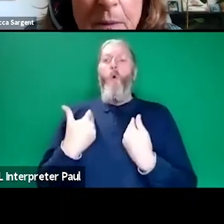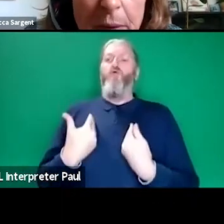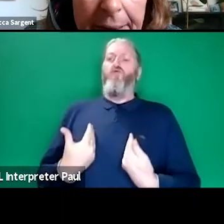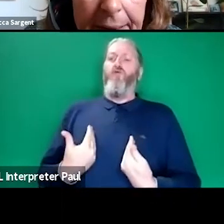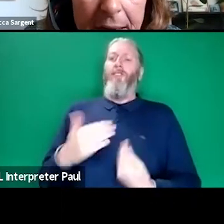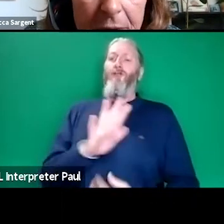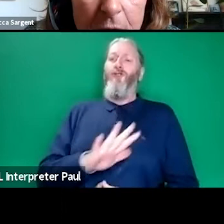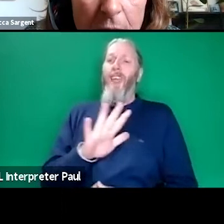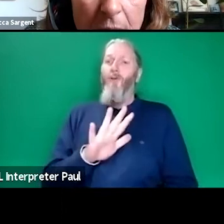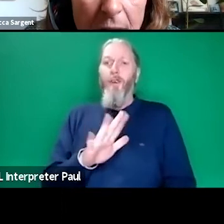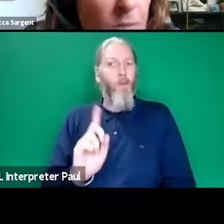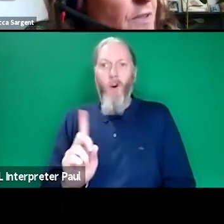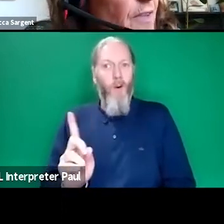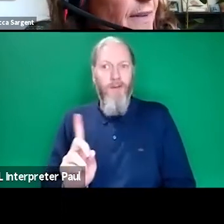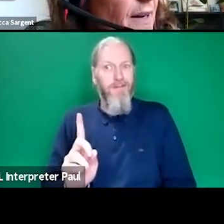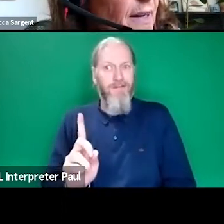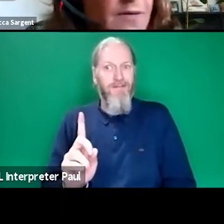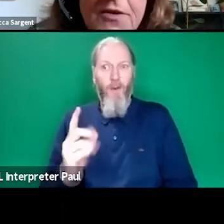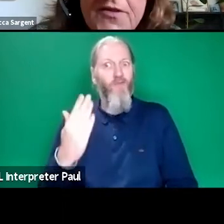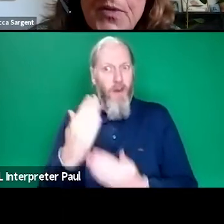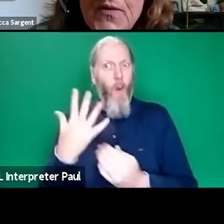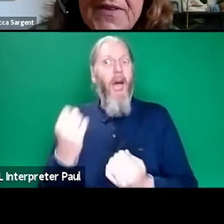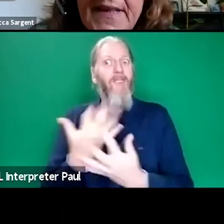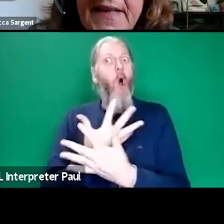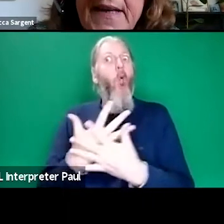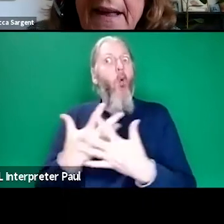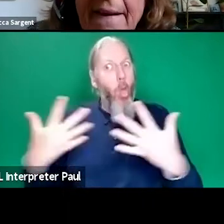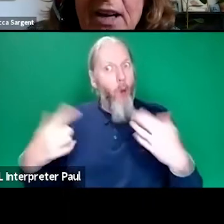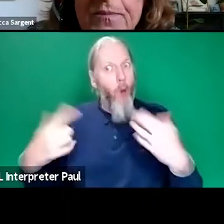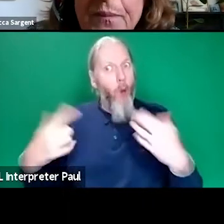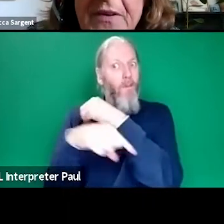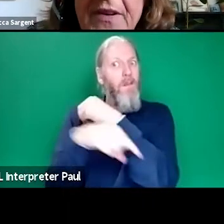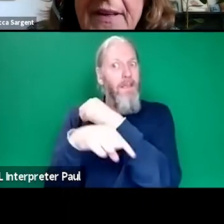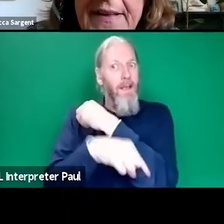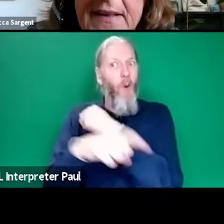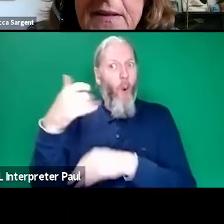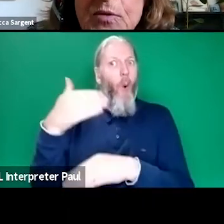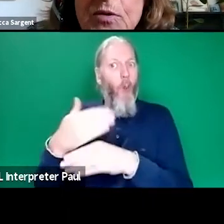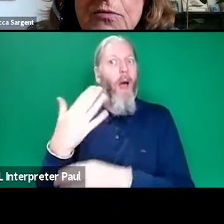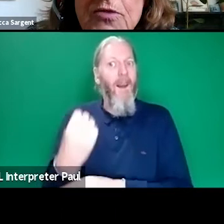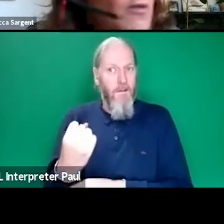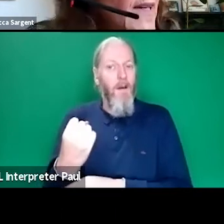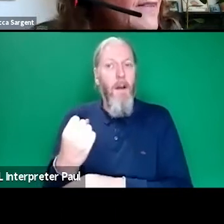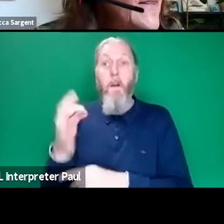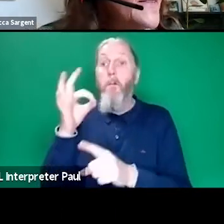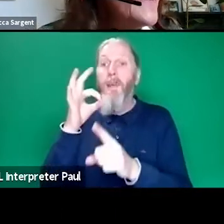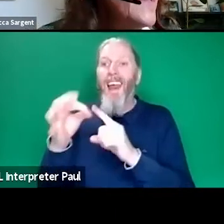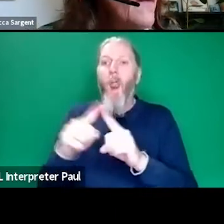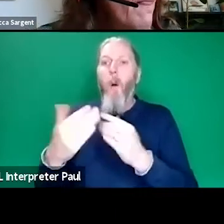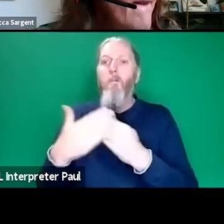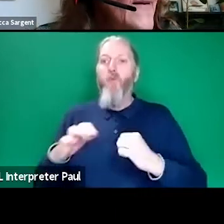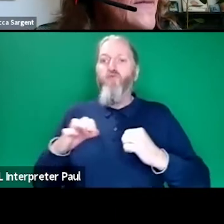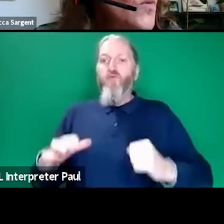fact, we have got some very high levels of poverty, particularly in our more rural